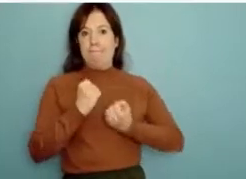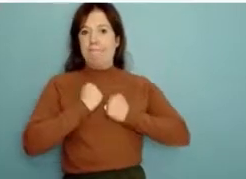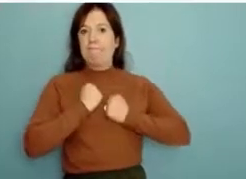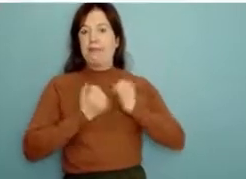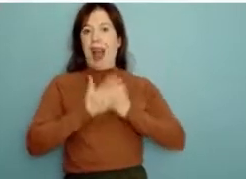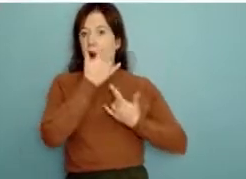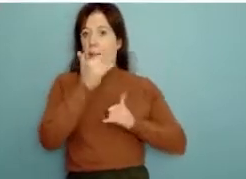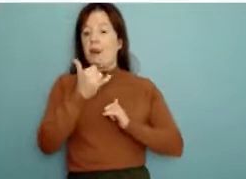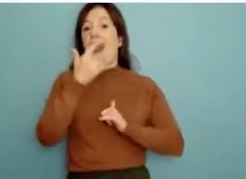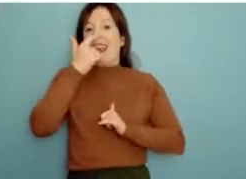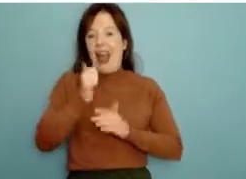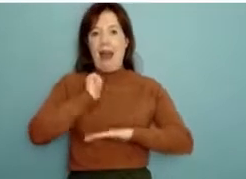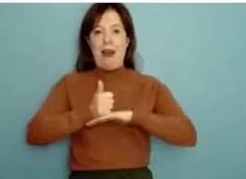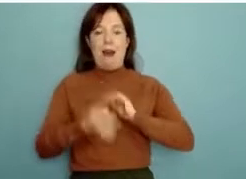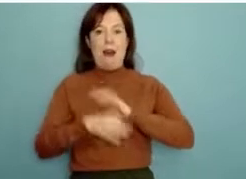measures.